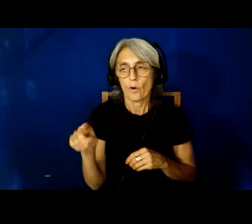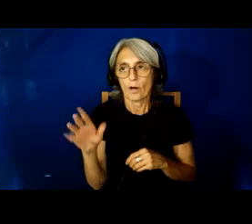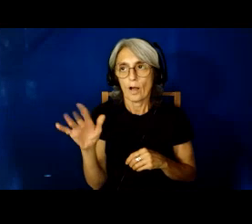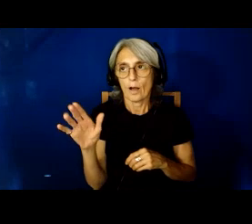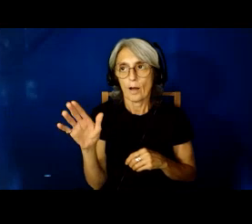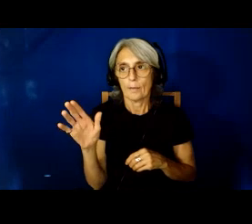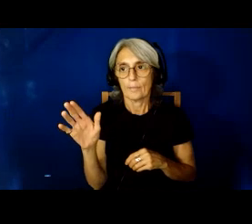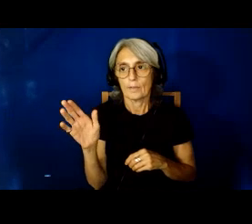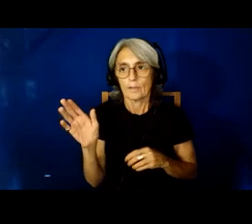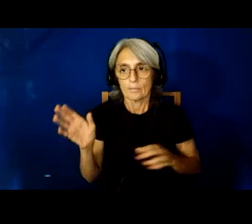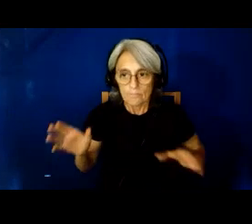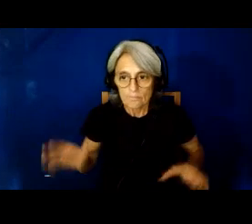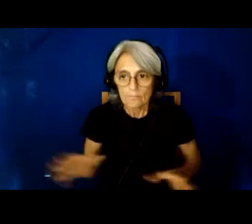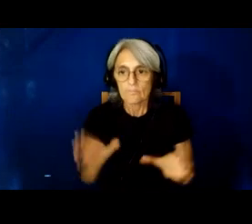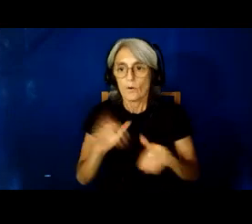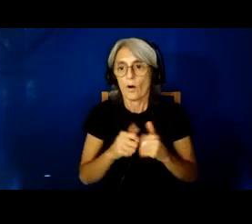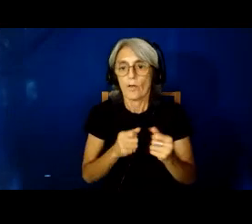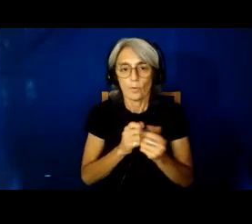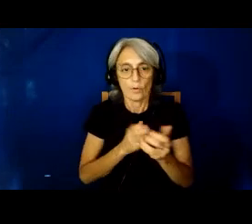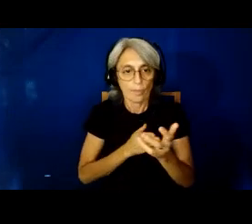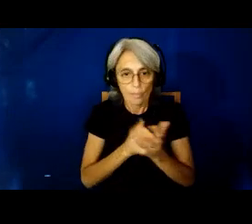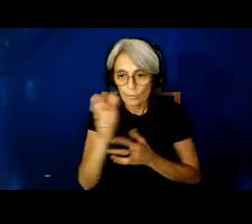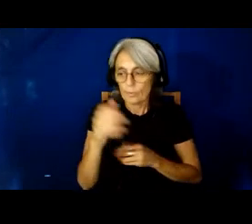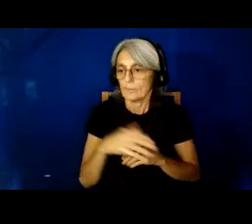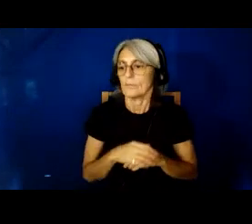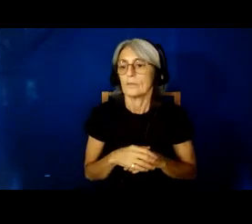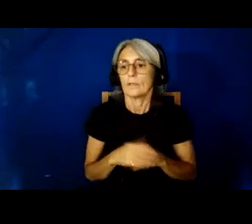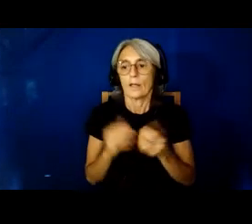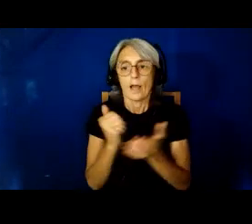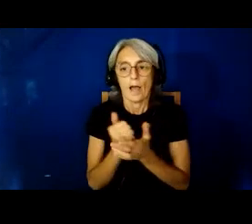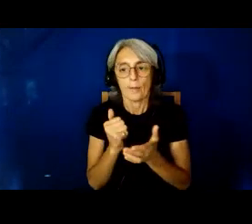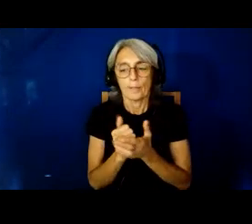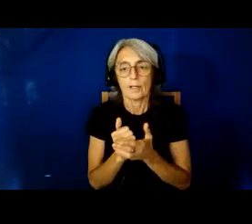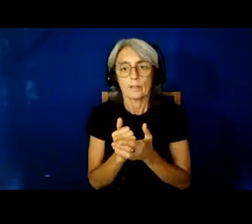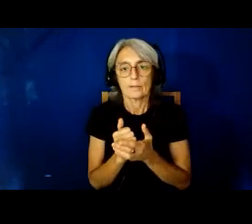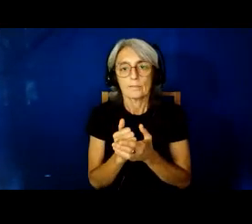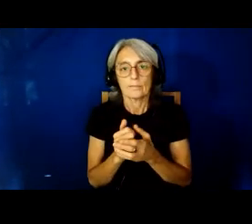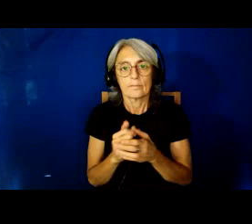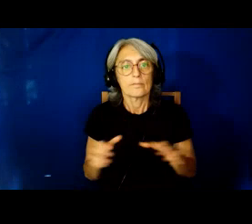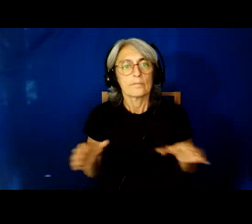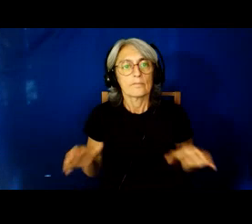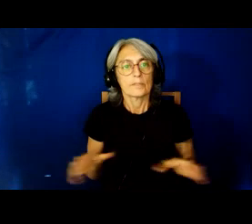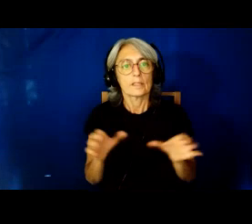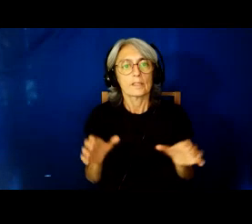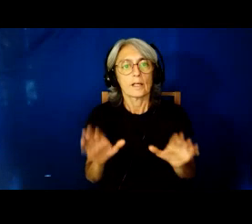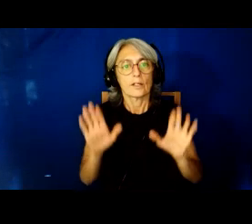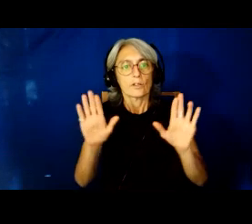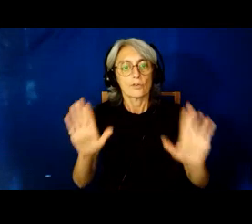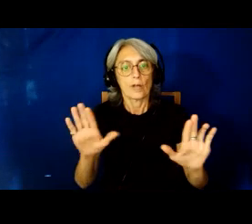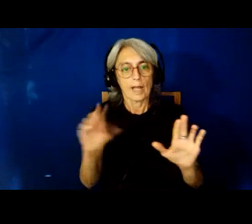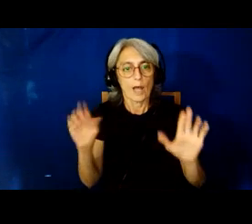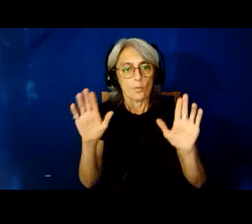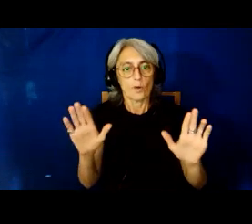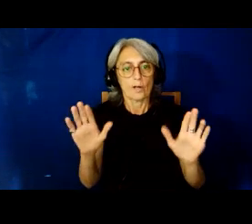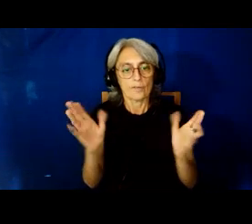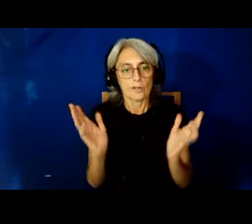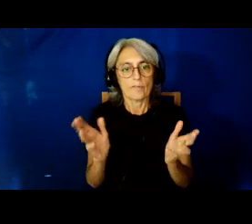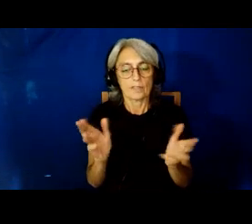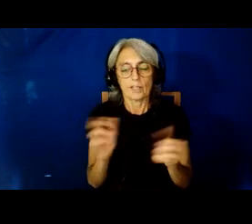work through and to helping to facilitate such great, wonderful conversations and efforts, and really